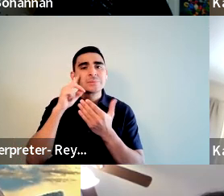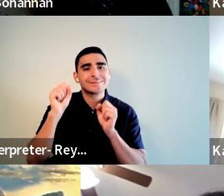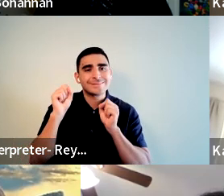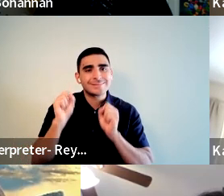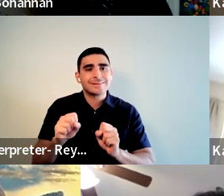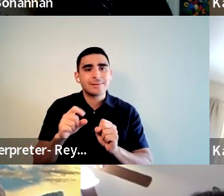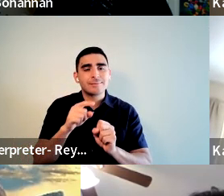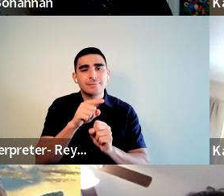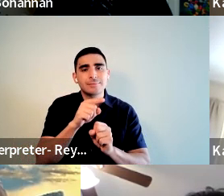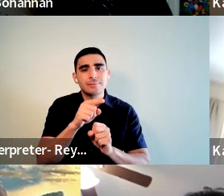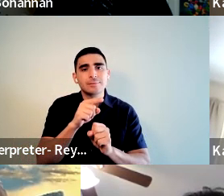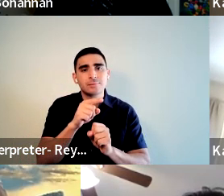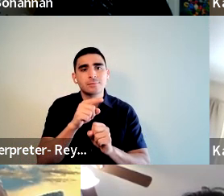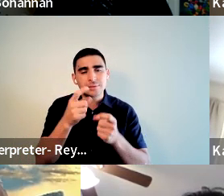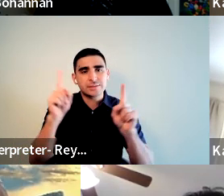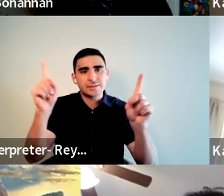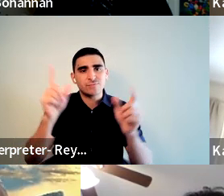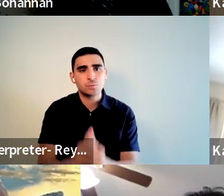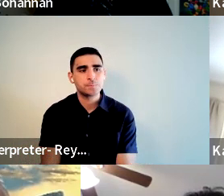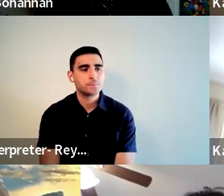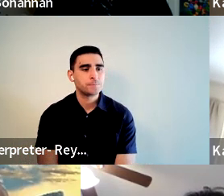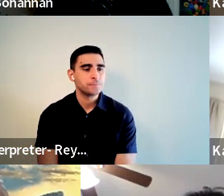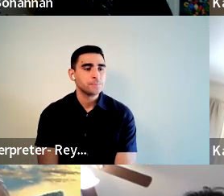to make them successful.